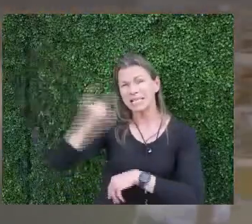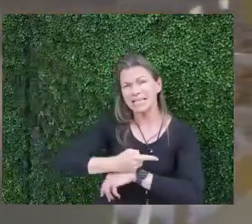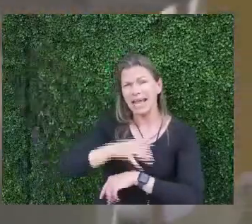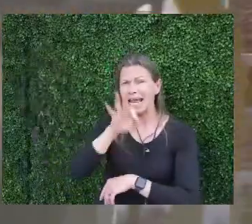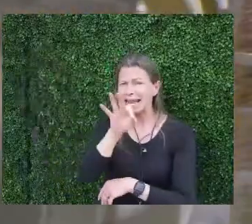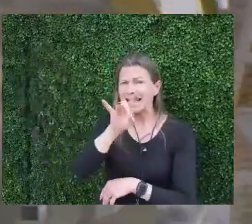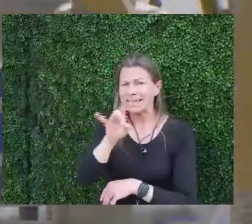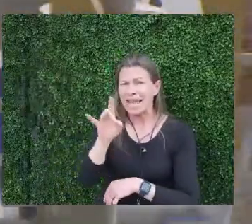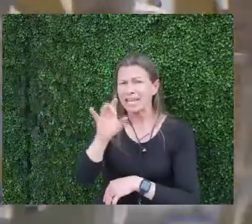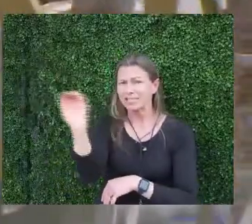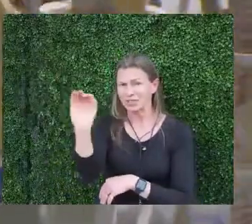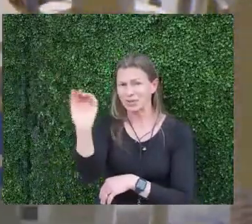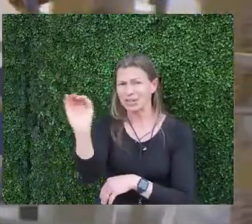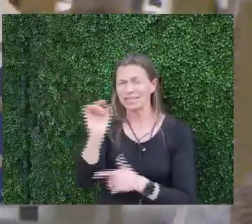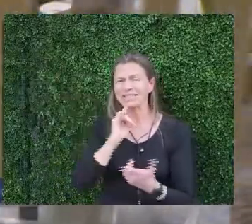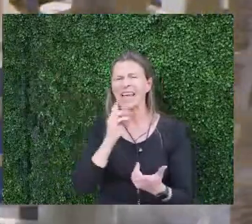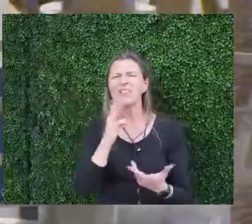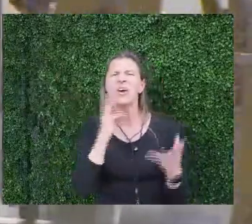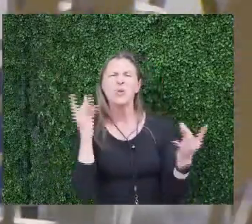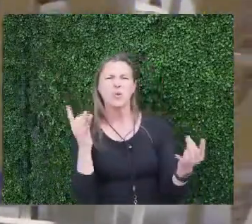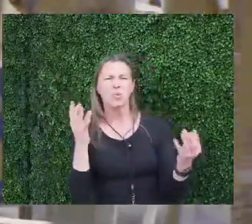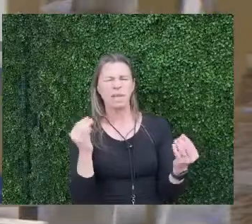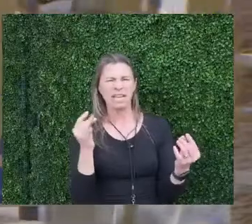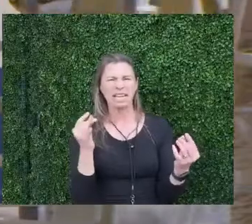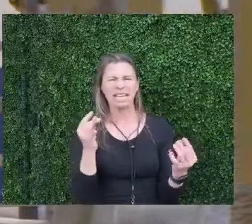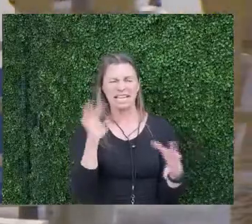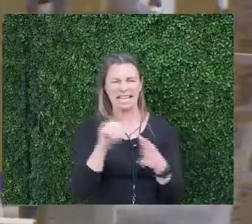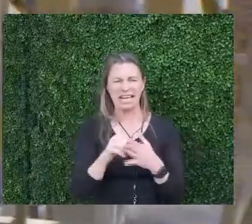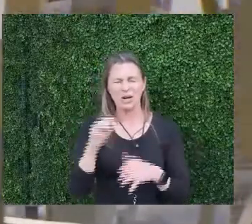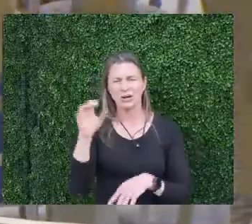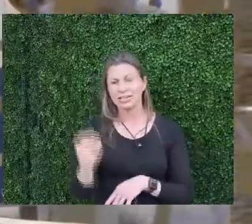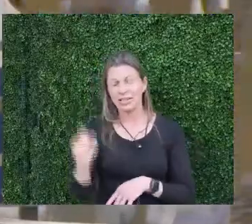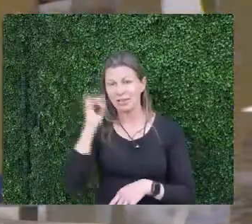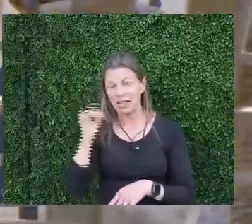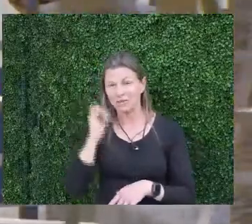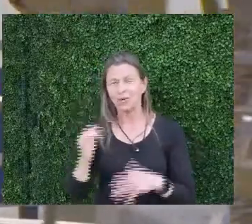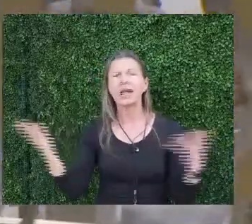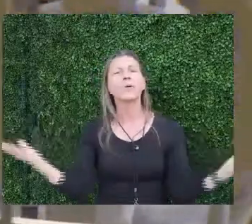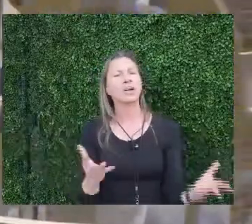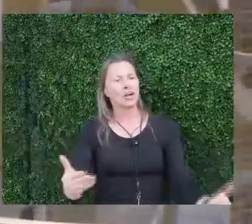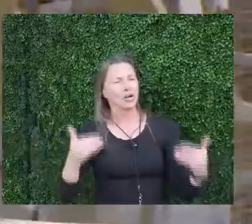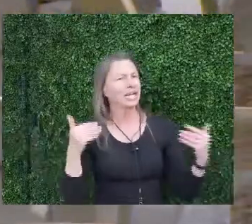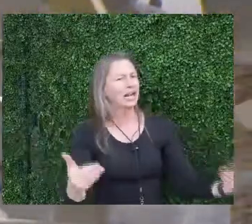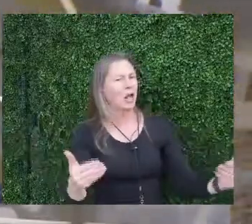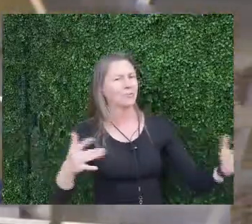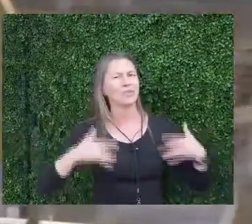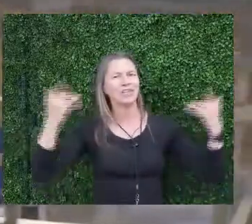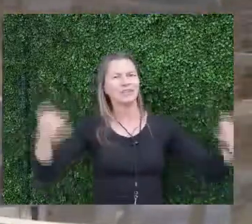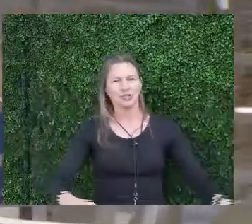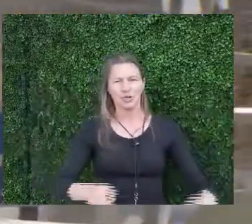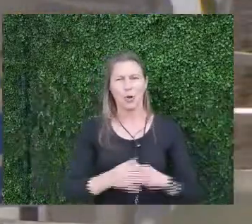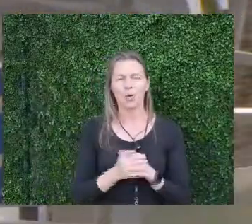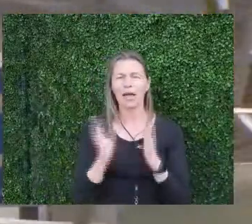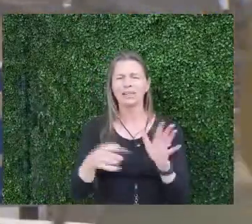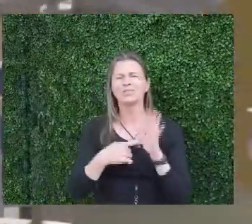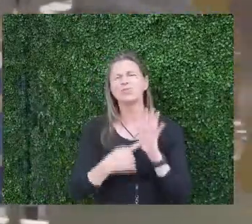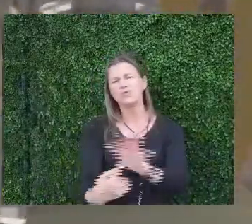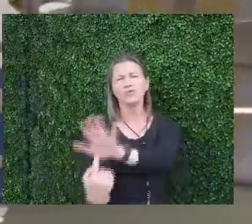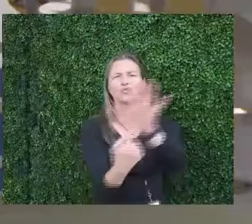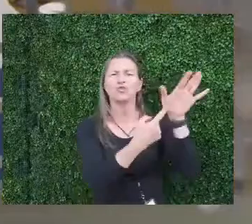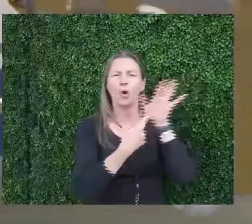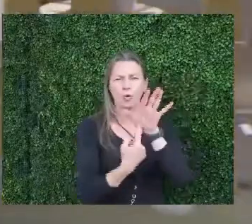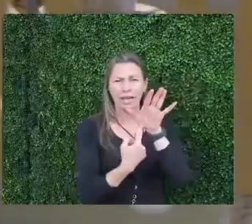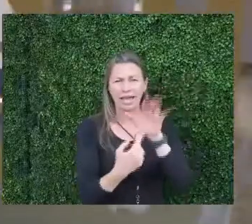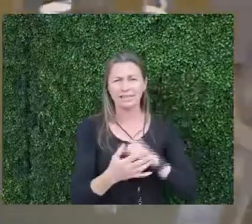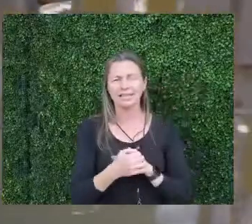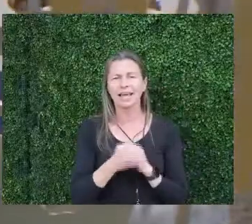humidity in Southern California. We are here to get on with the show and to showcase